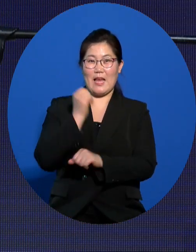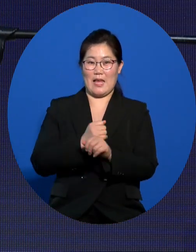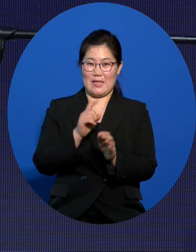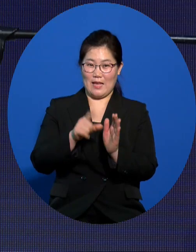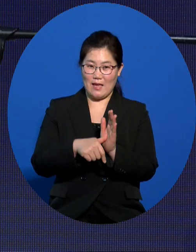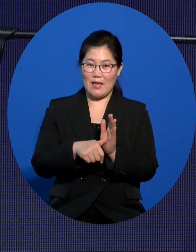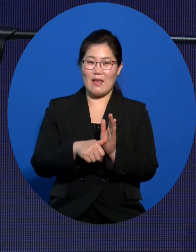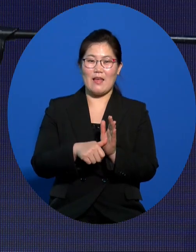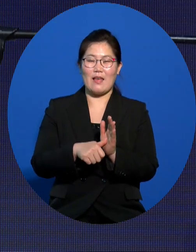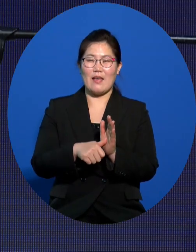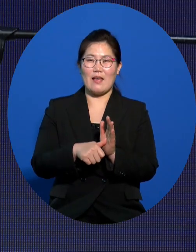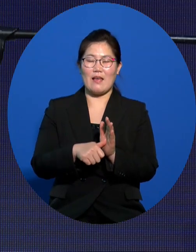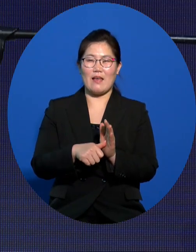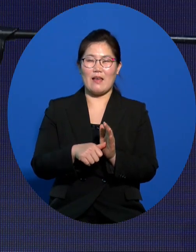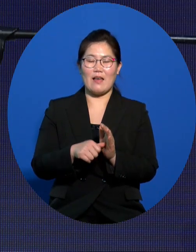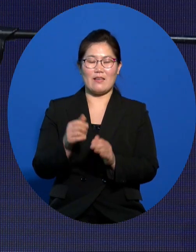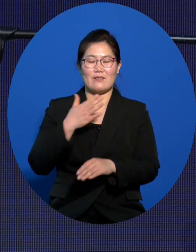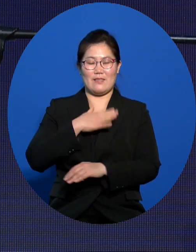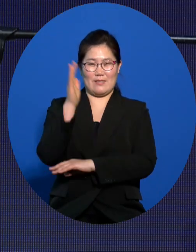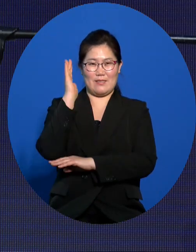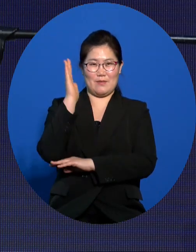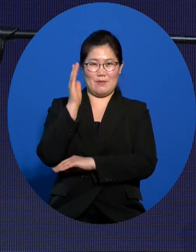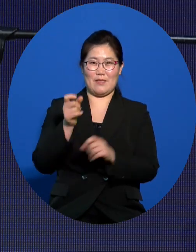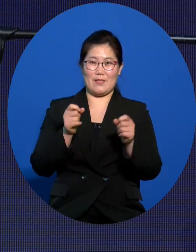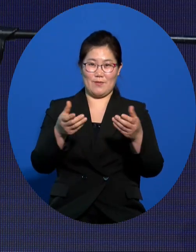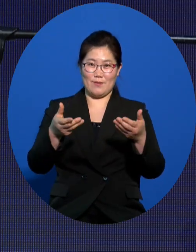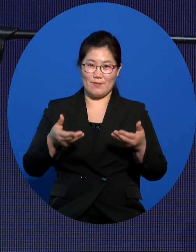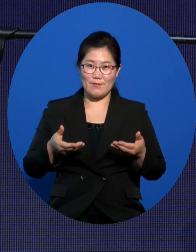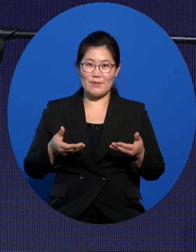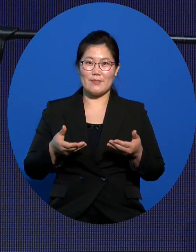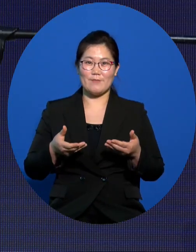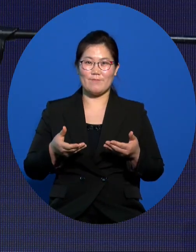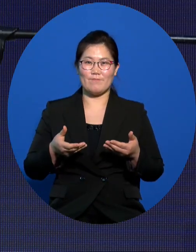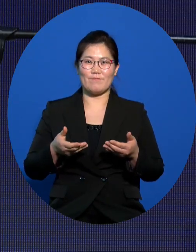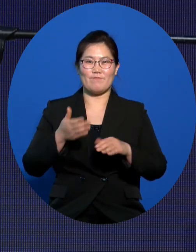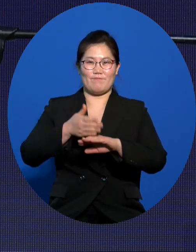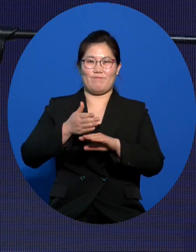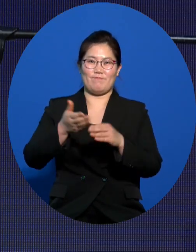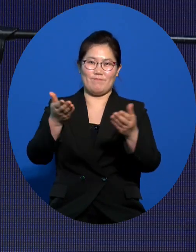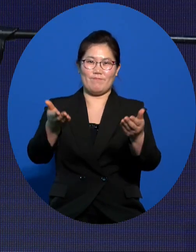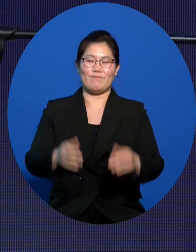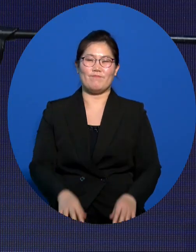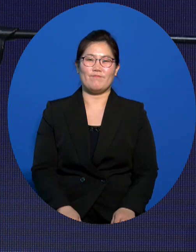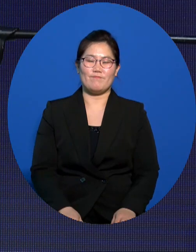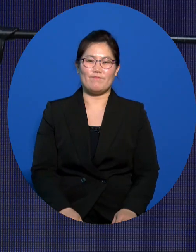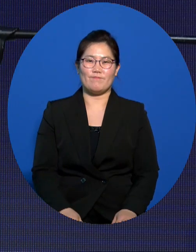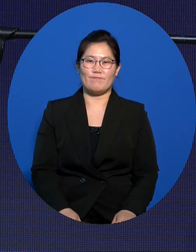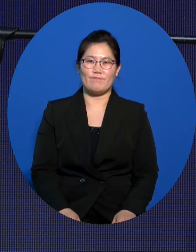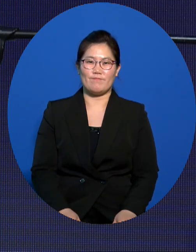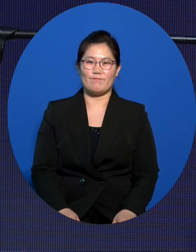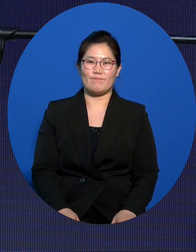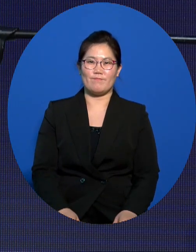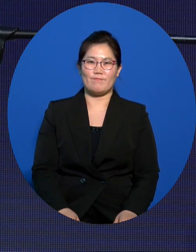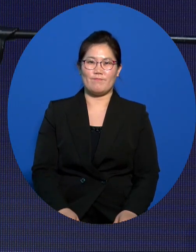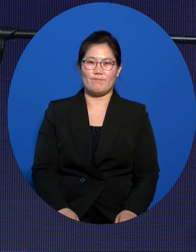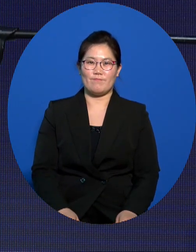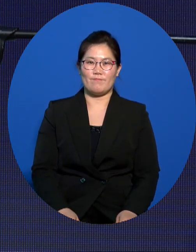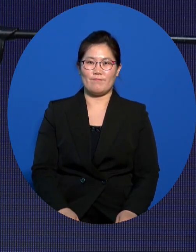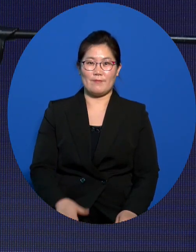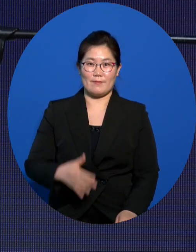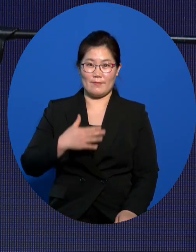good impressions, and I would like to take this opportunity to thank the organizers for giving me this opportunity to speak here